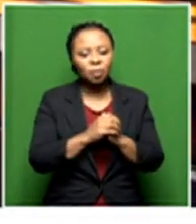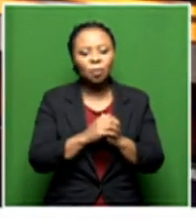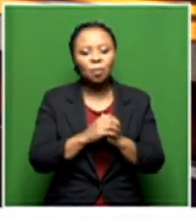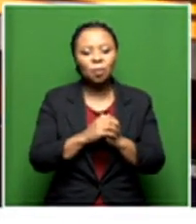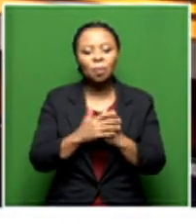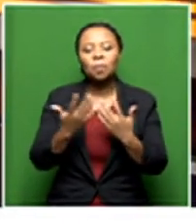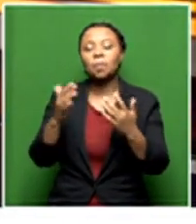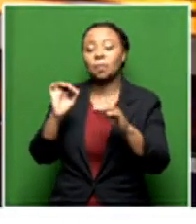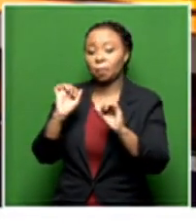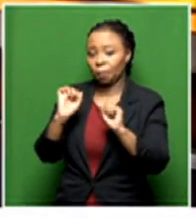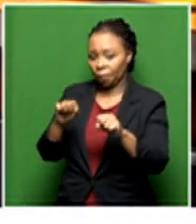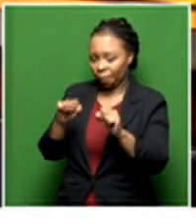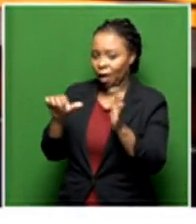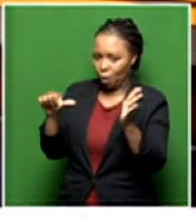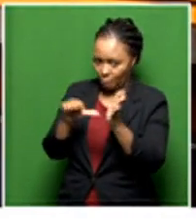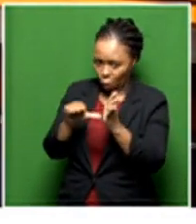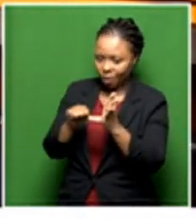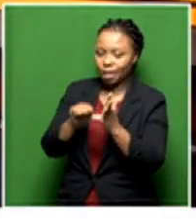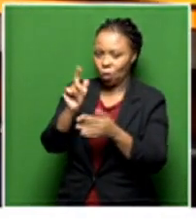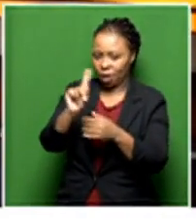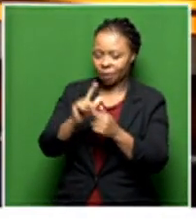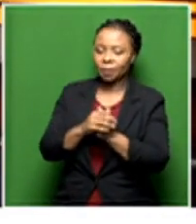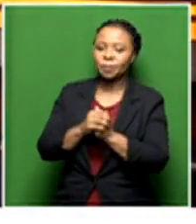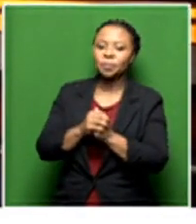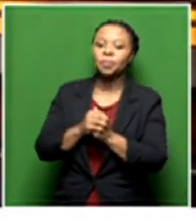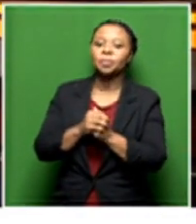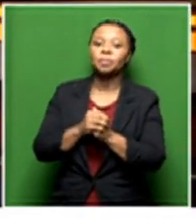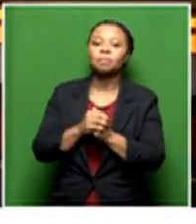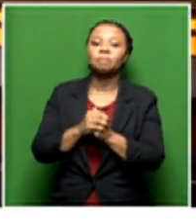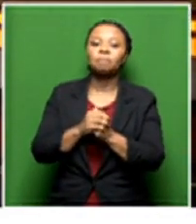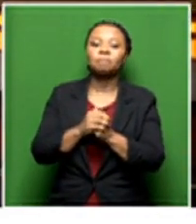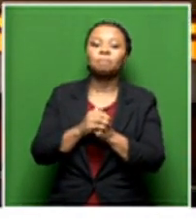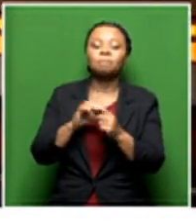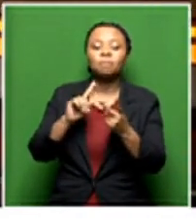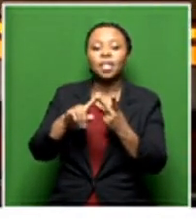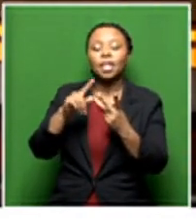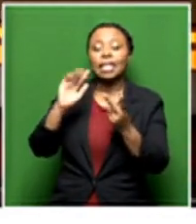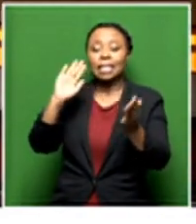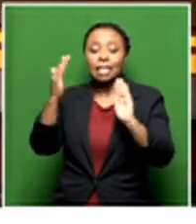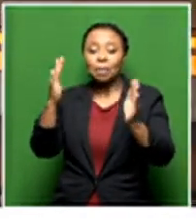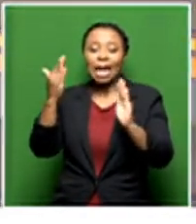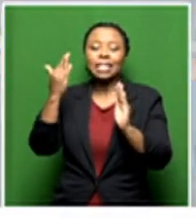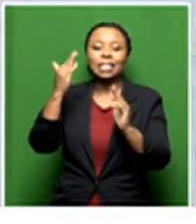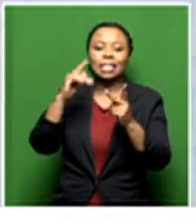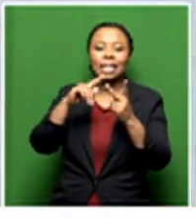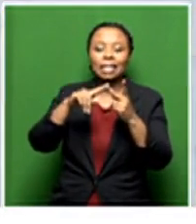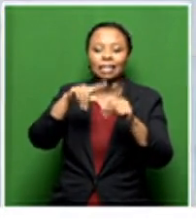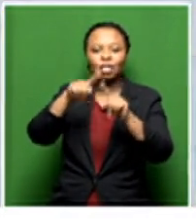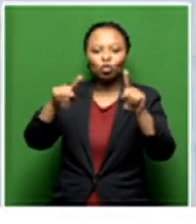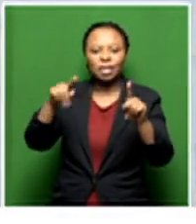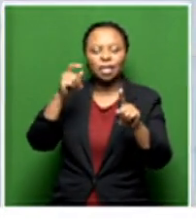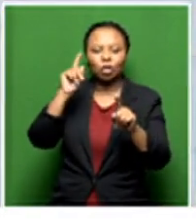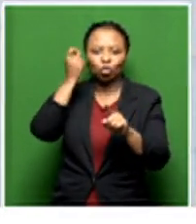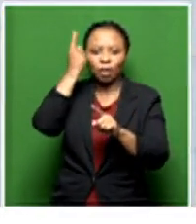is important to realize and understand the similarities and the different palates,